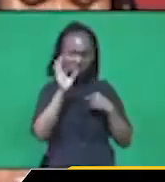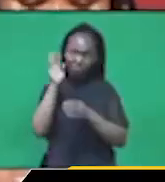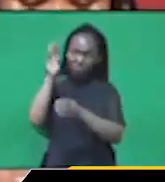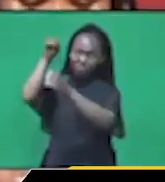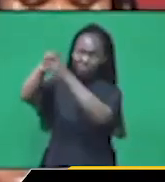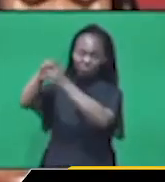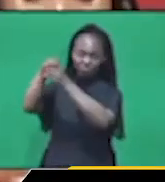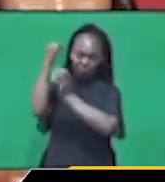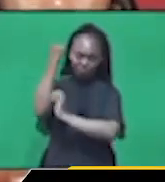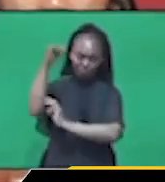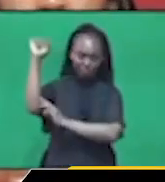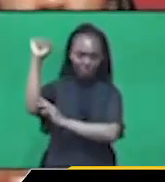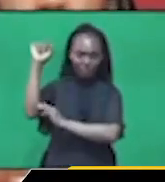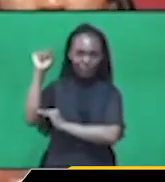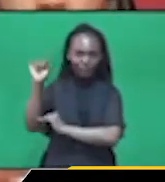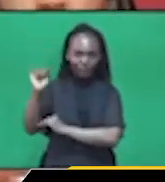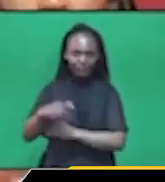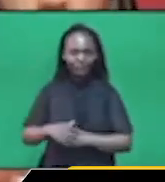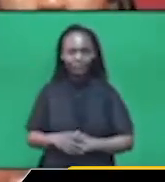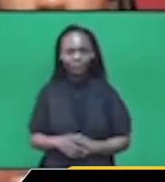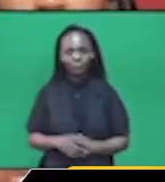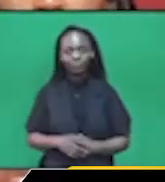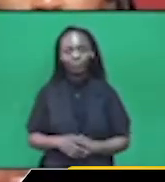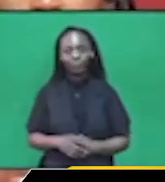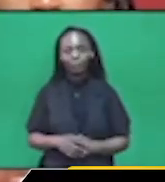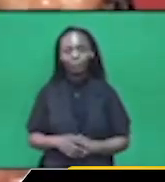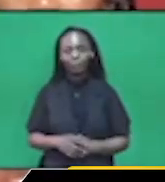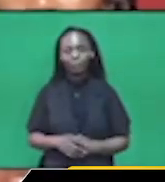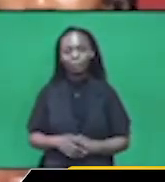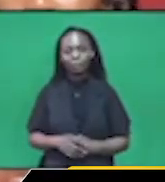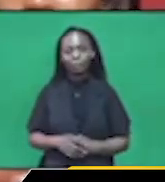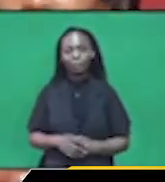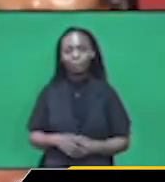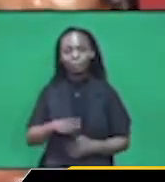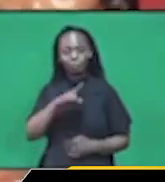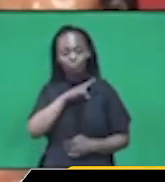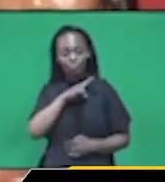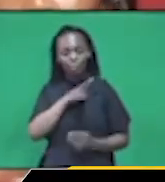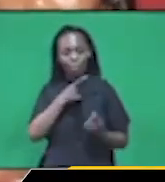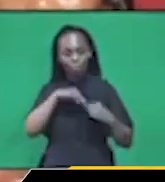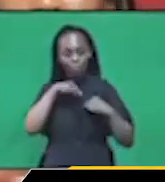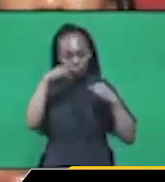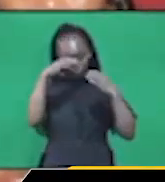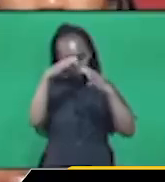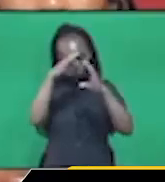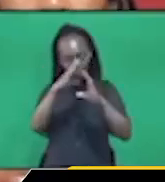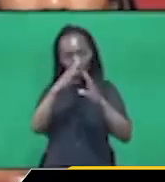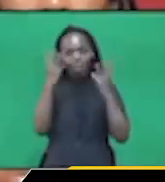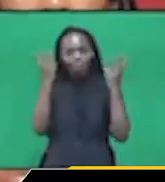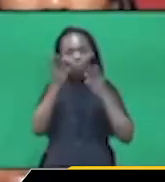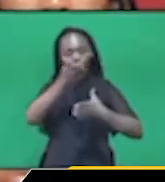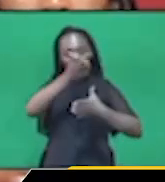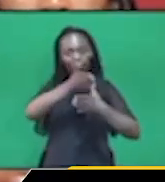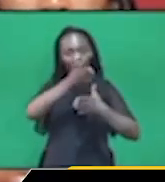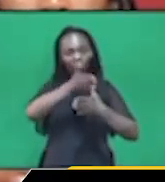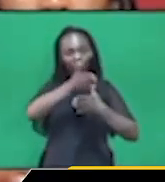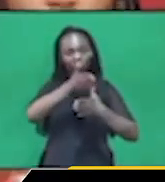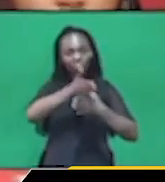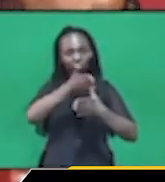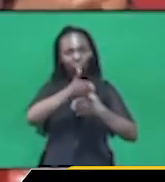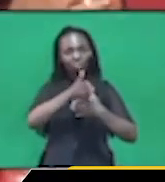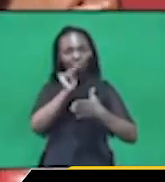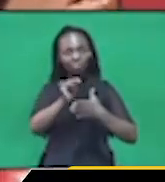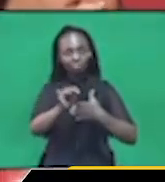party to it. This attack on the working class will certainly be intensified. We